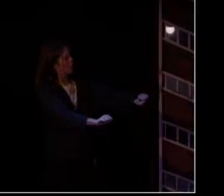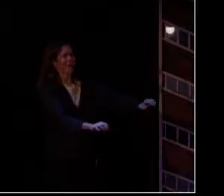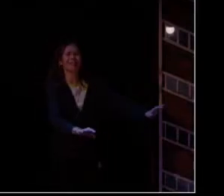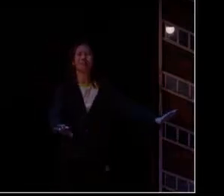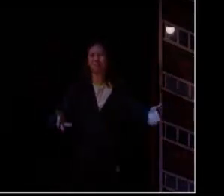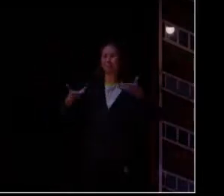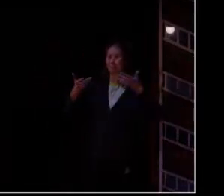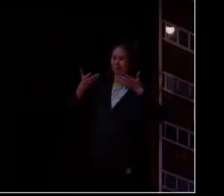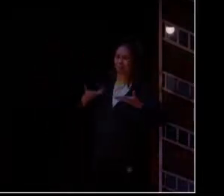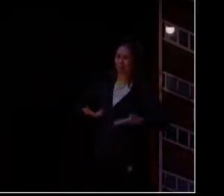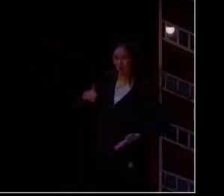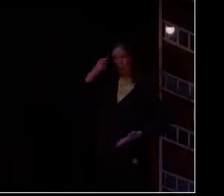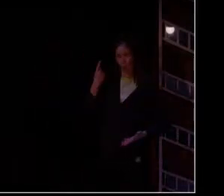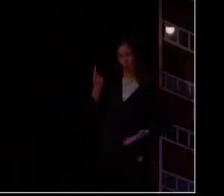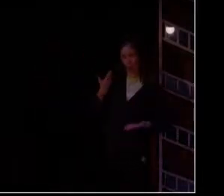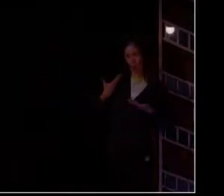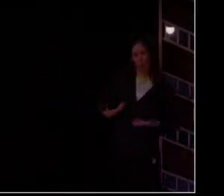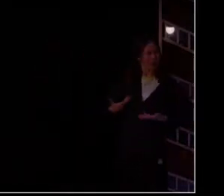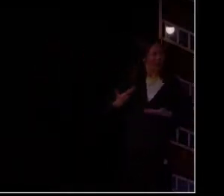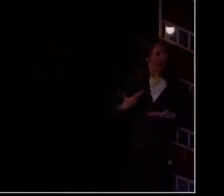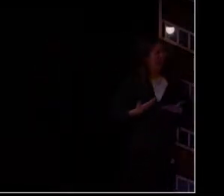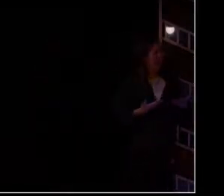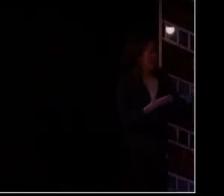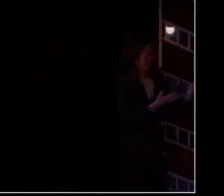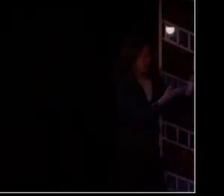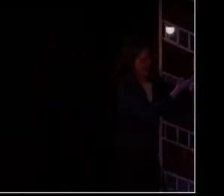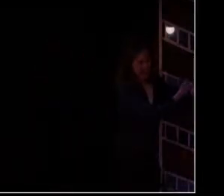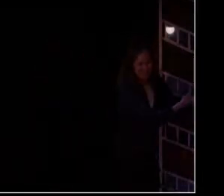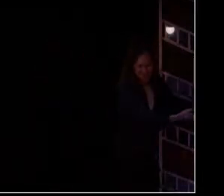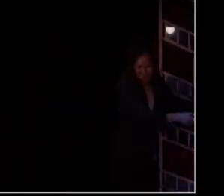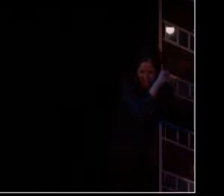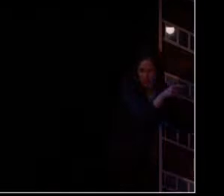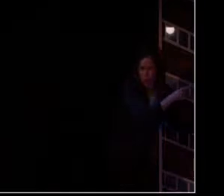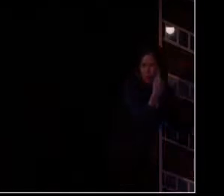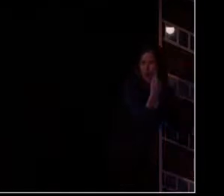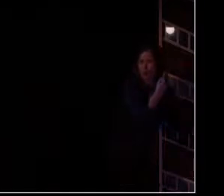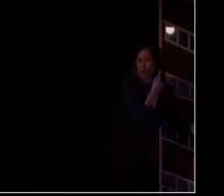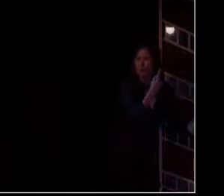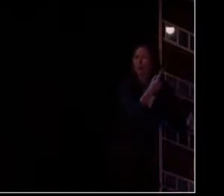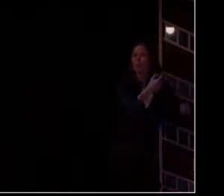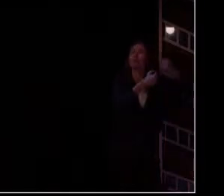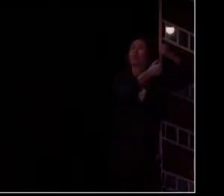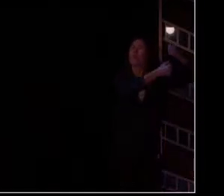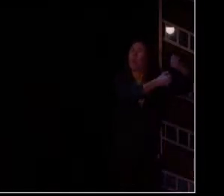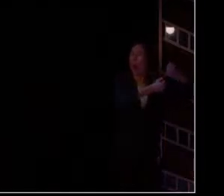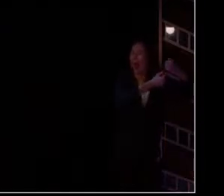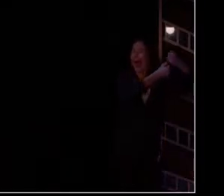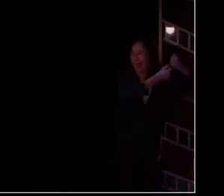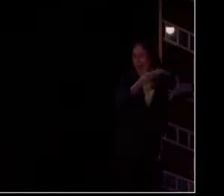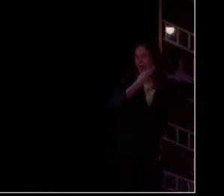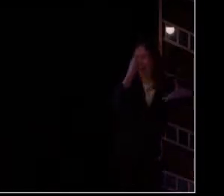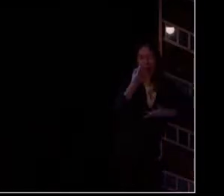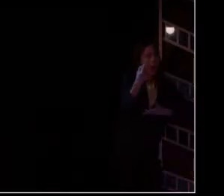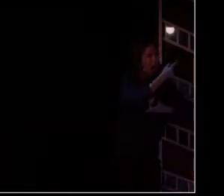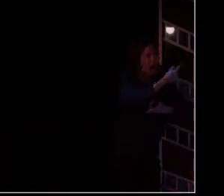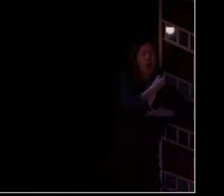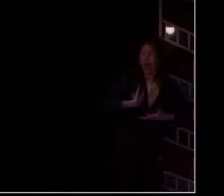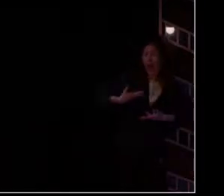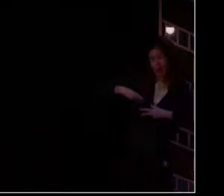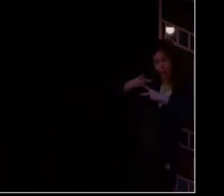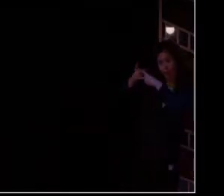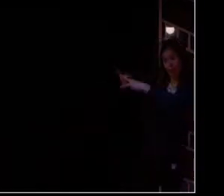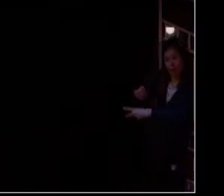You know me, do you not? A worthy lady, and one I do honour. I pray you then, escort me to Hermione. May not,